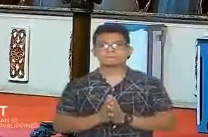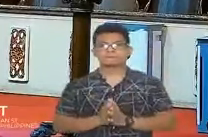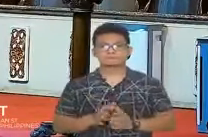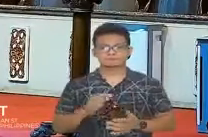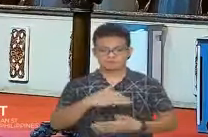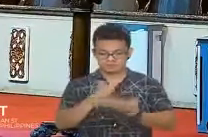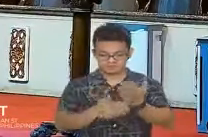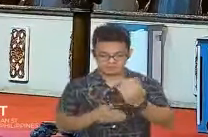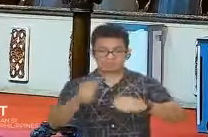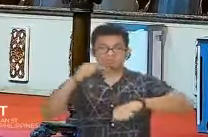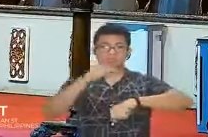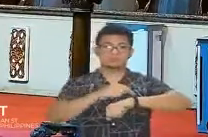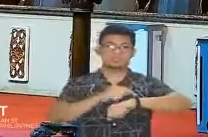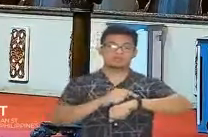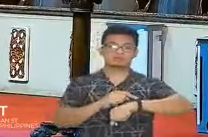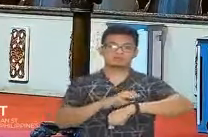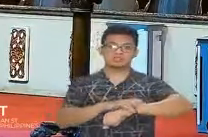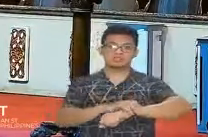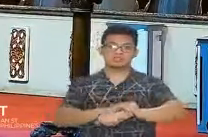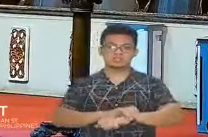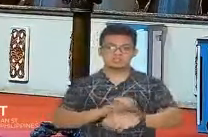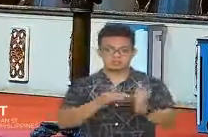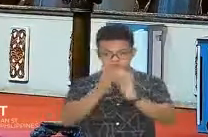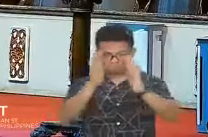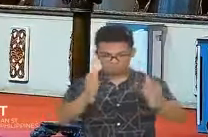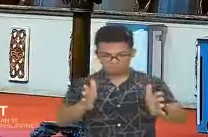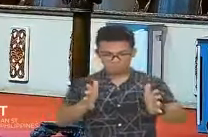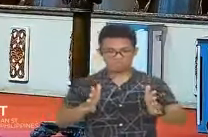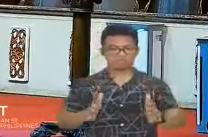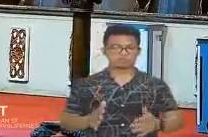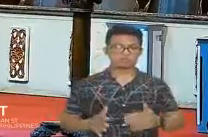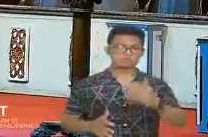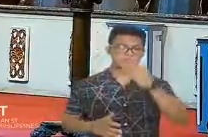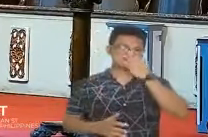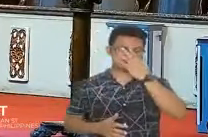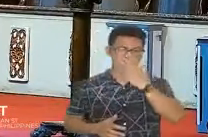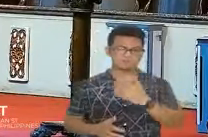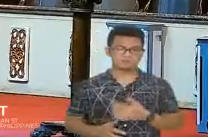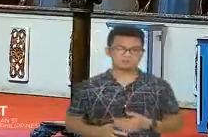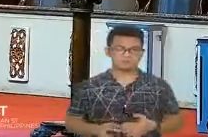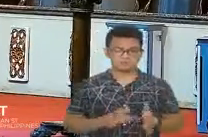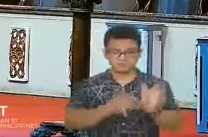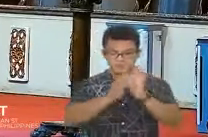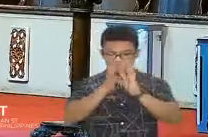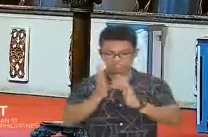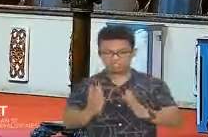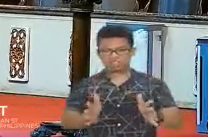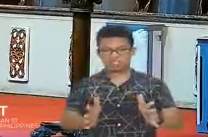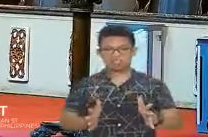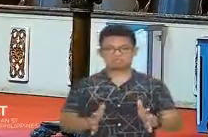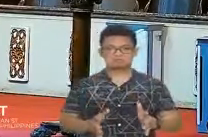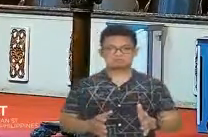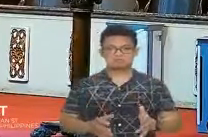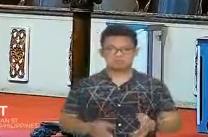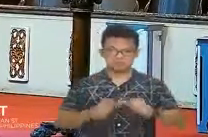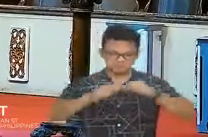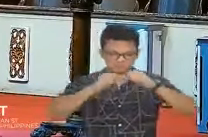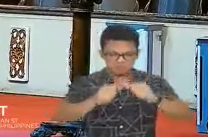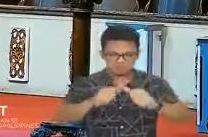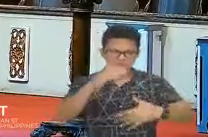Kristiyano, mudimdim pa. Ang tao mudimdim, mudumdum na.